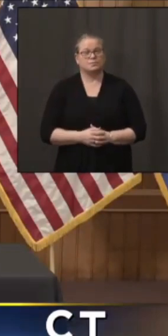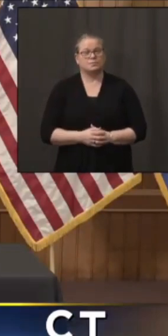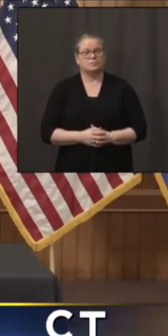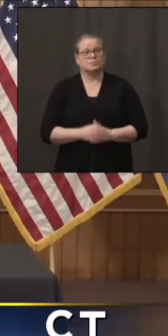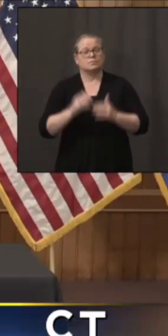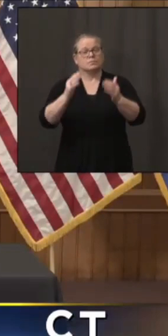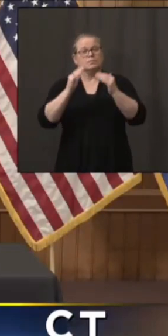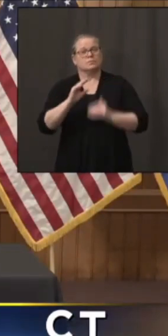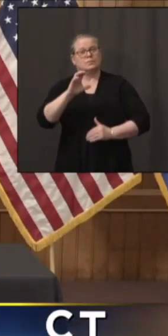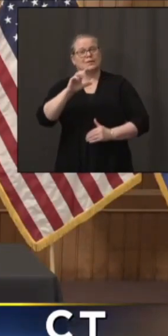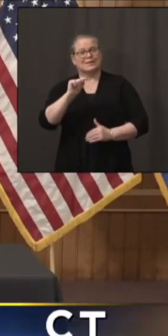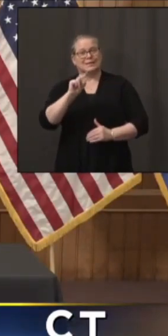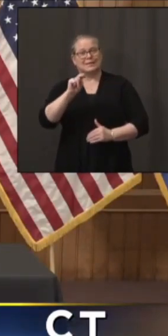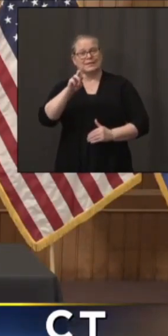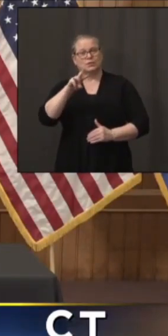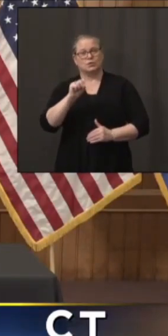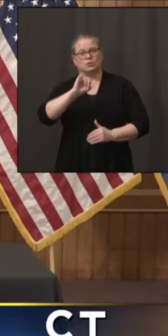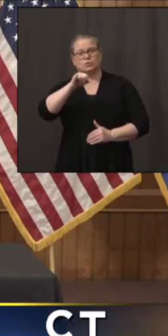CT News Junkie.